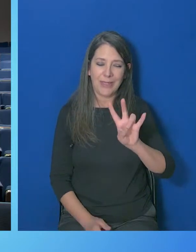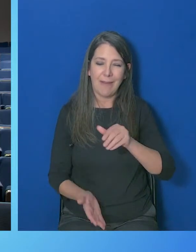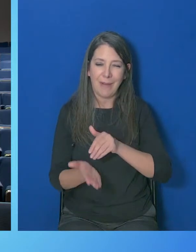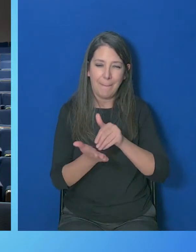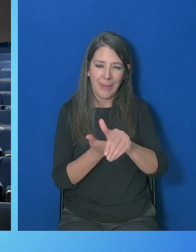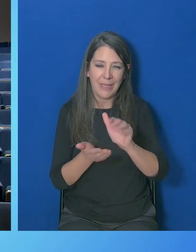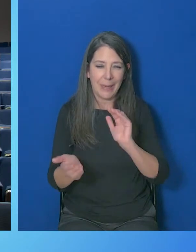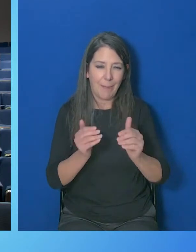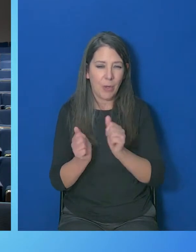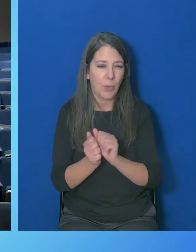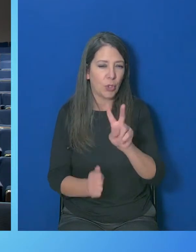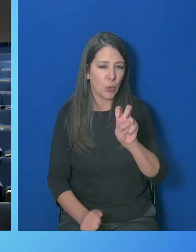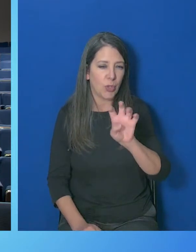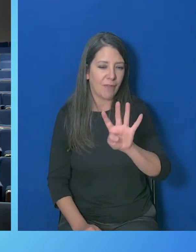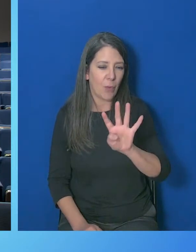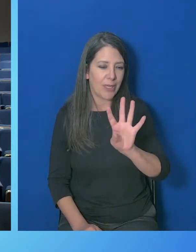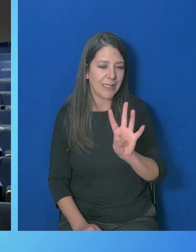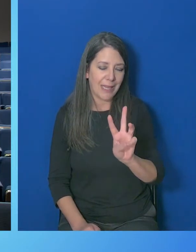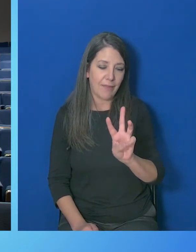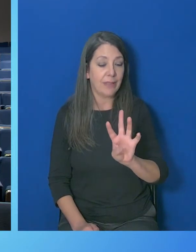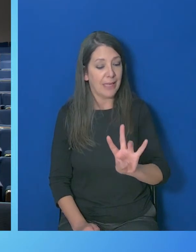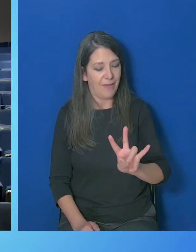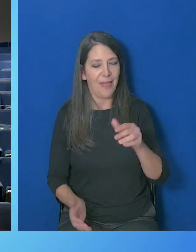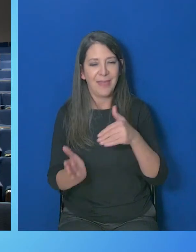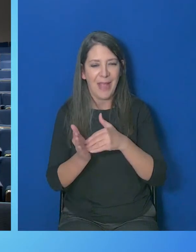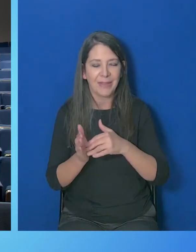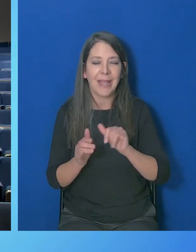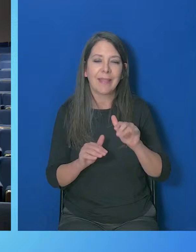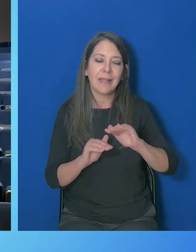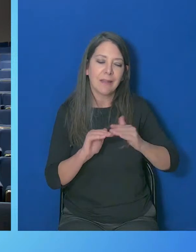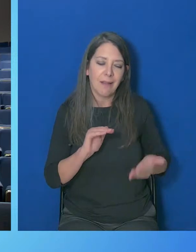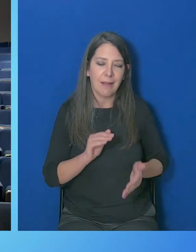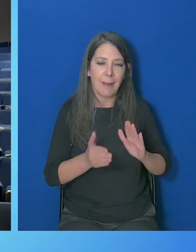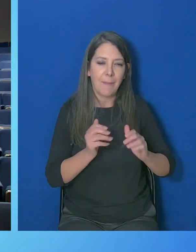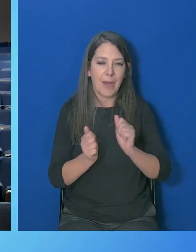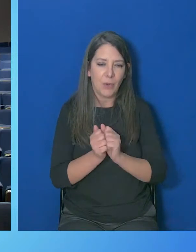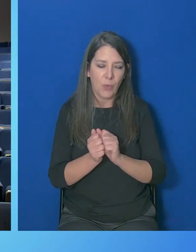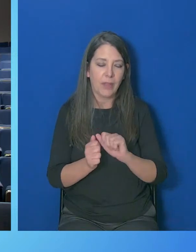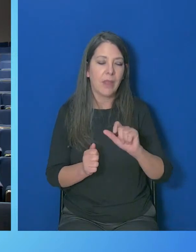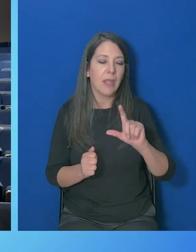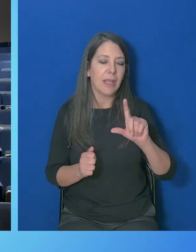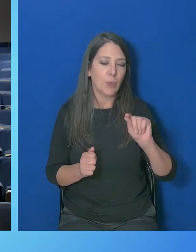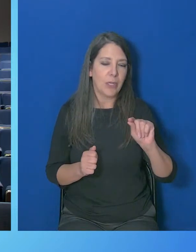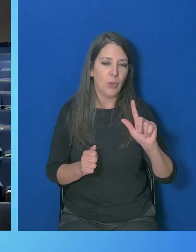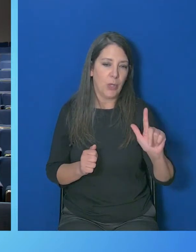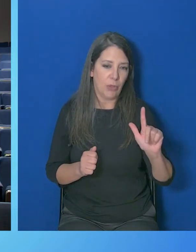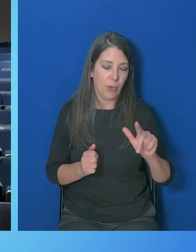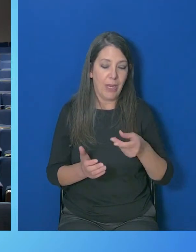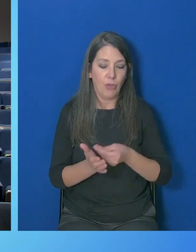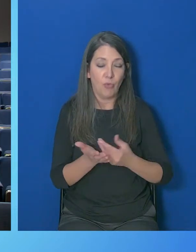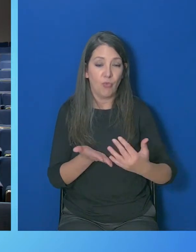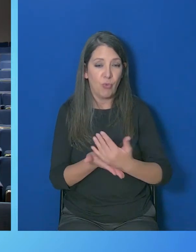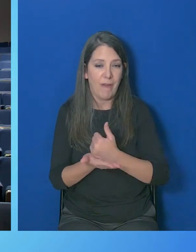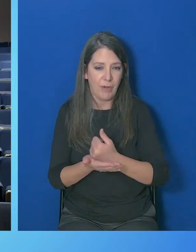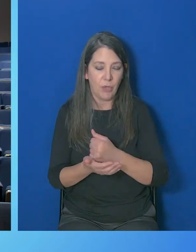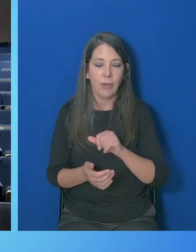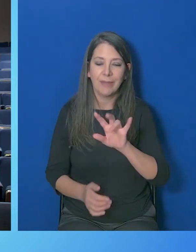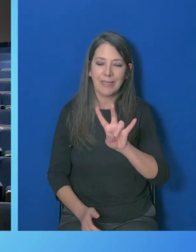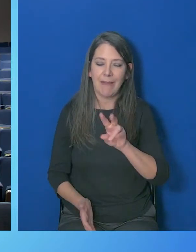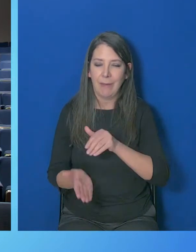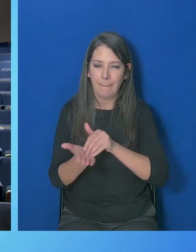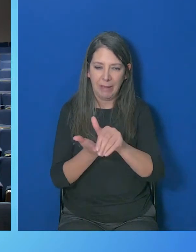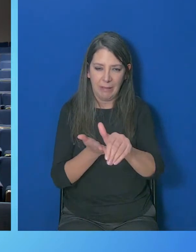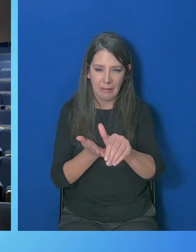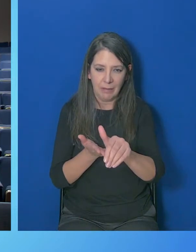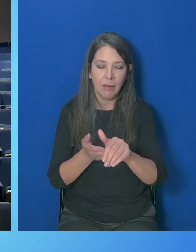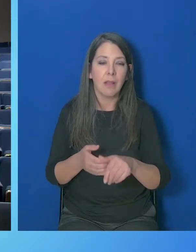was $247,000 lower than September of 2023, the revenues of $7 million.